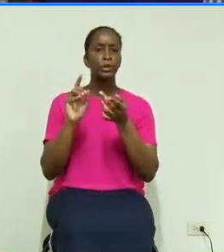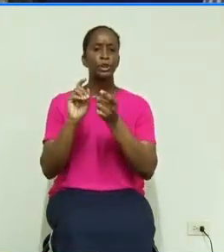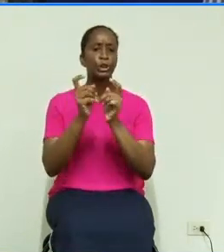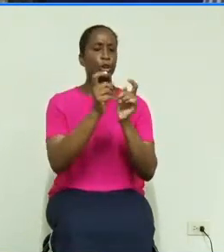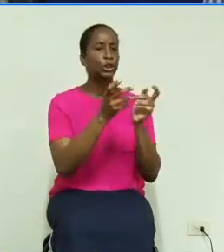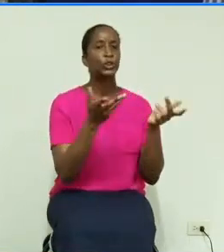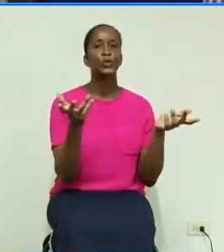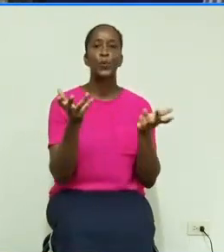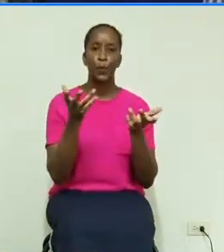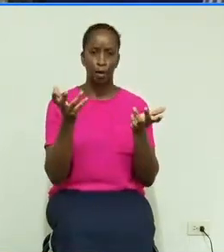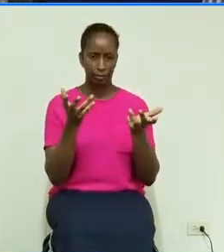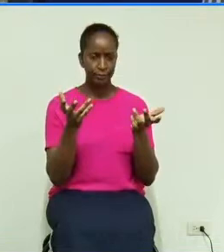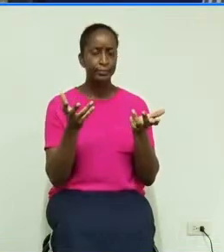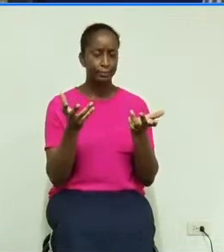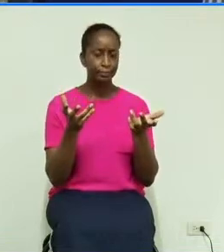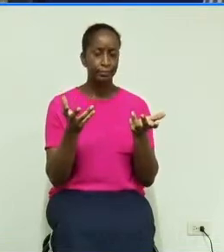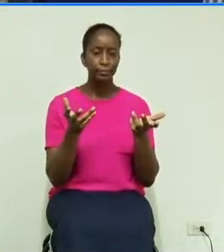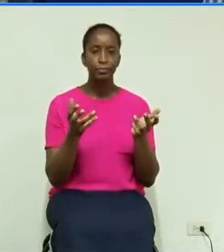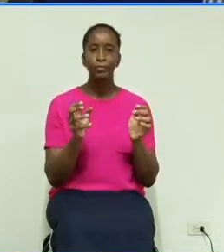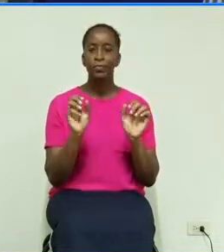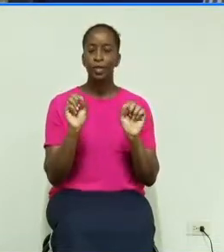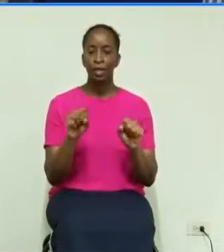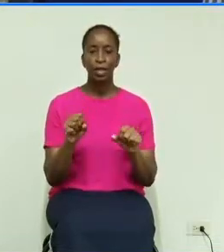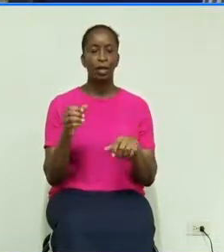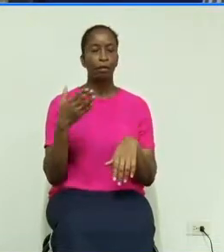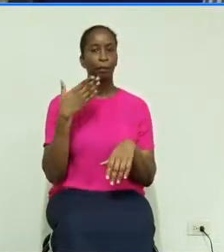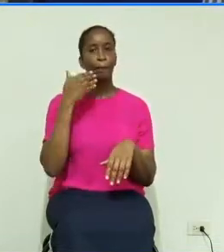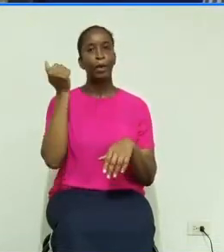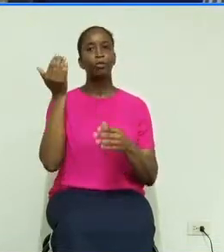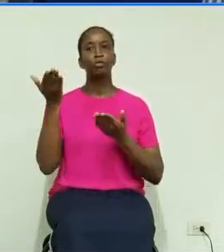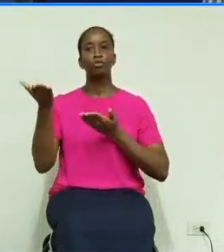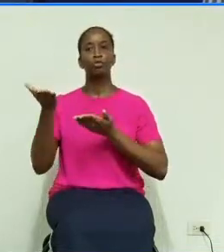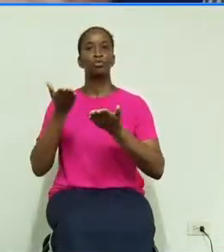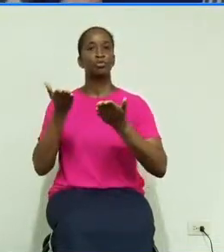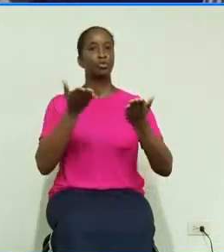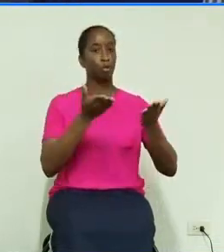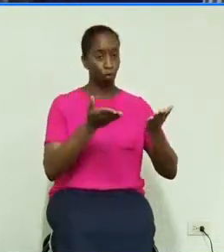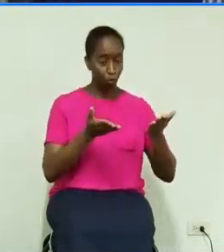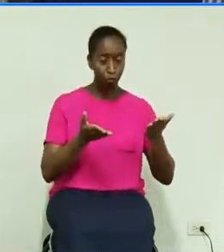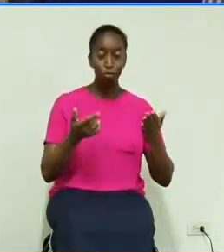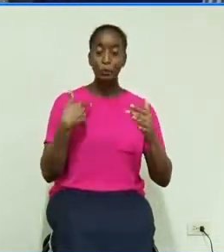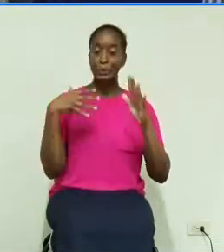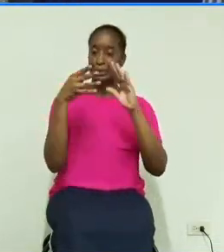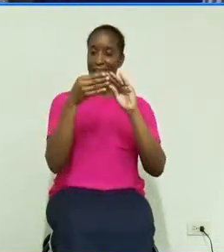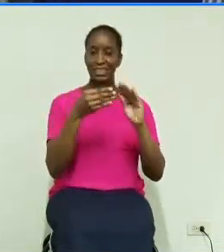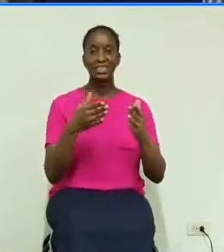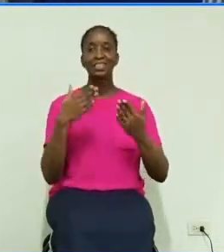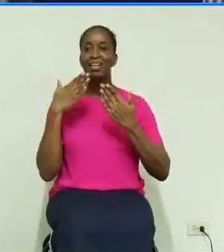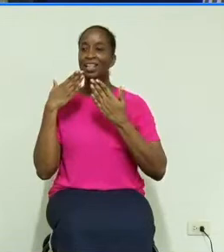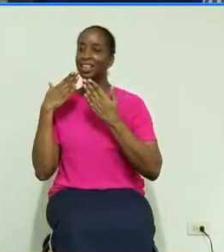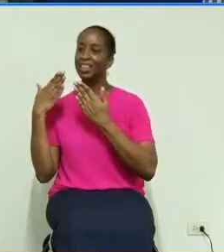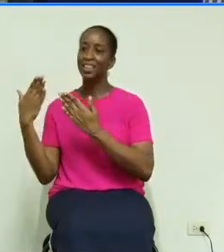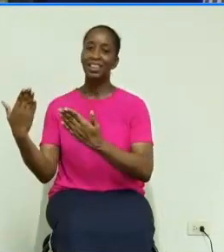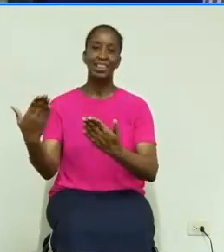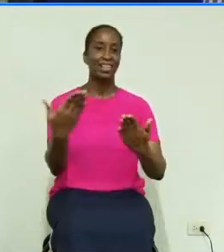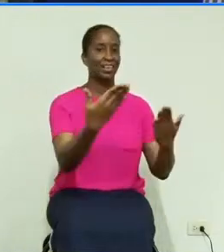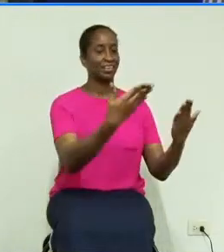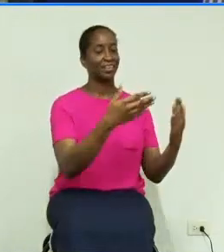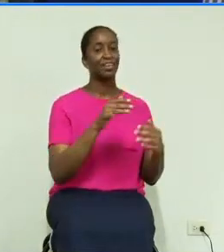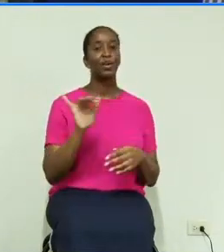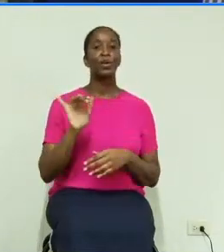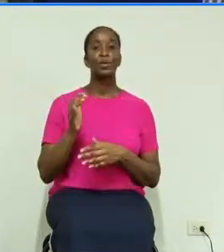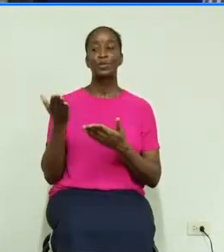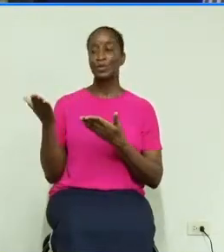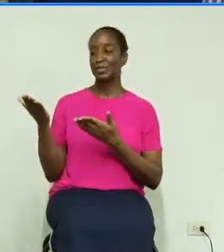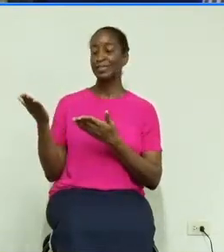democracy and better serving our people. So with those words, thanks again to all, and a special thank you to our moderator,